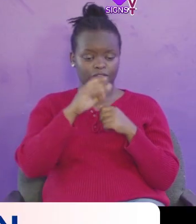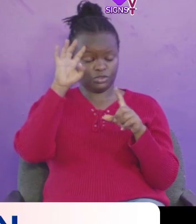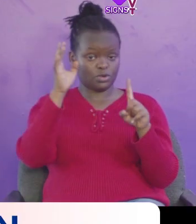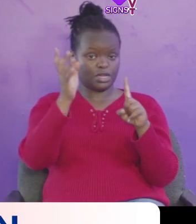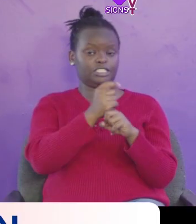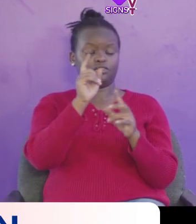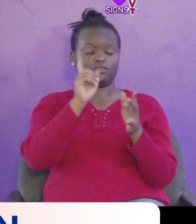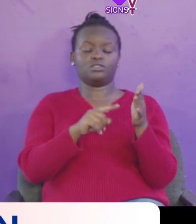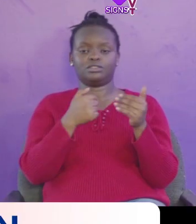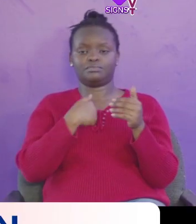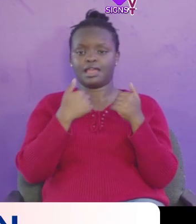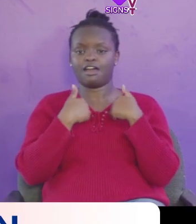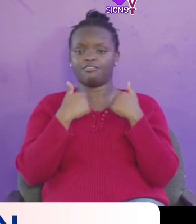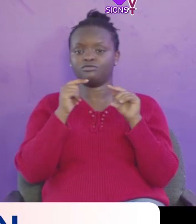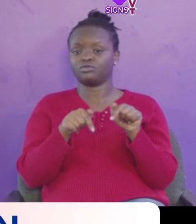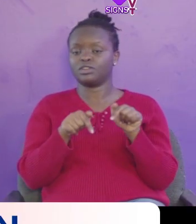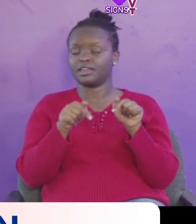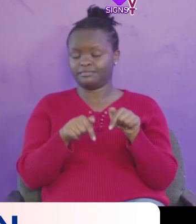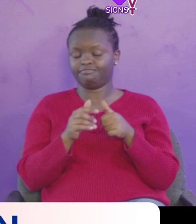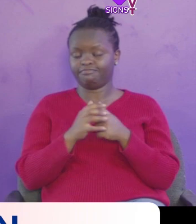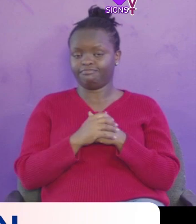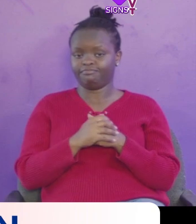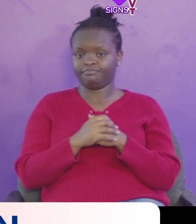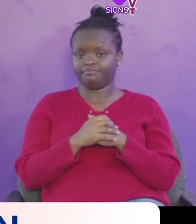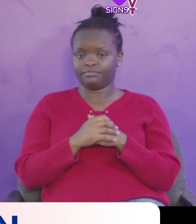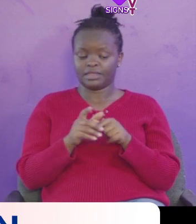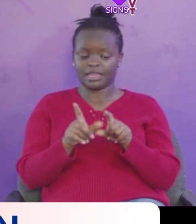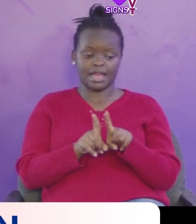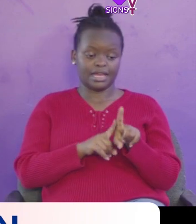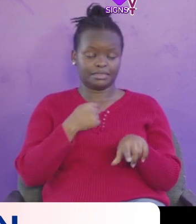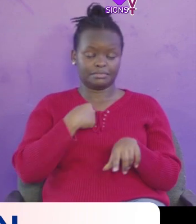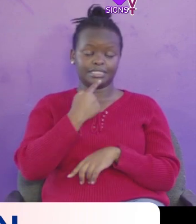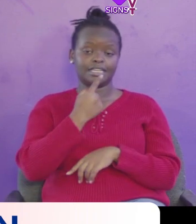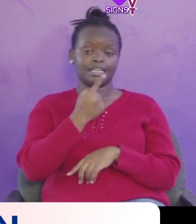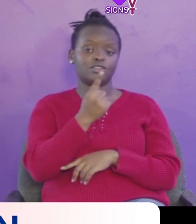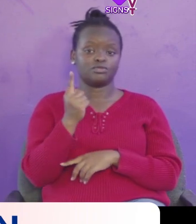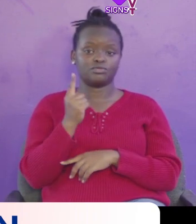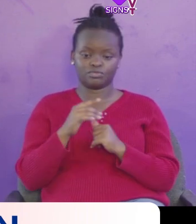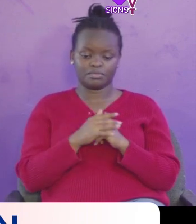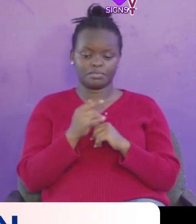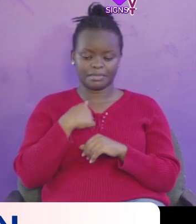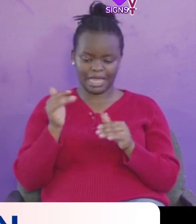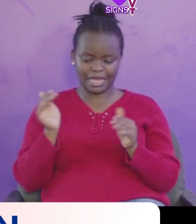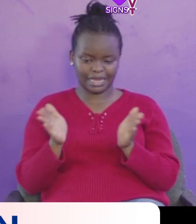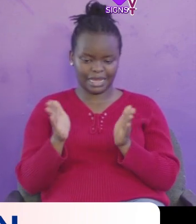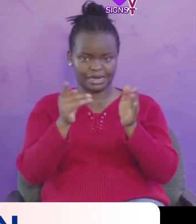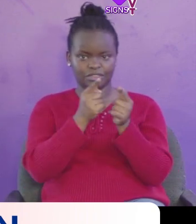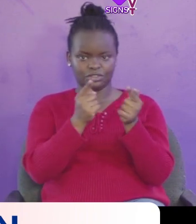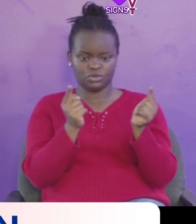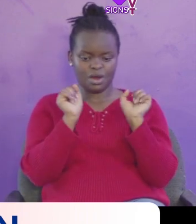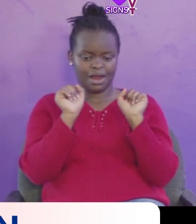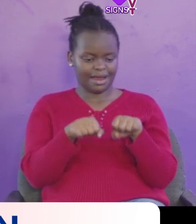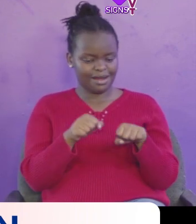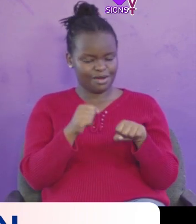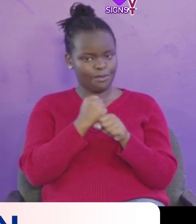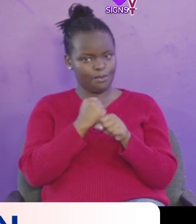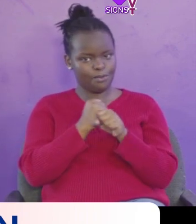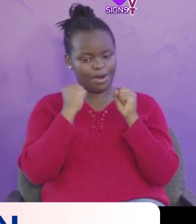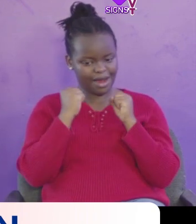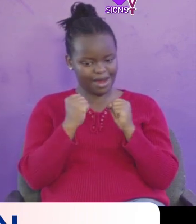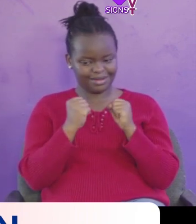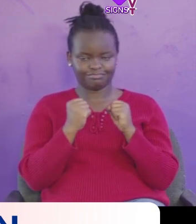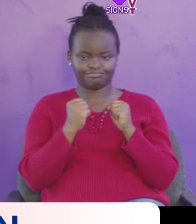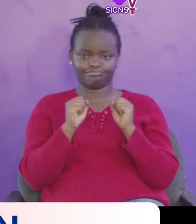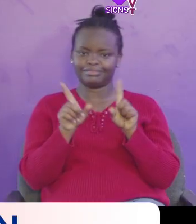have today. So, as I'm telling you, I'm also encouraging you that you can work hard in the same way